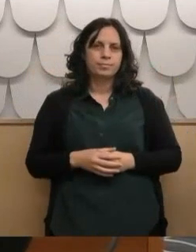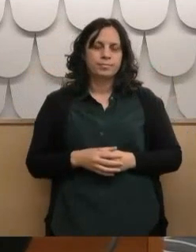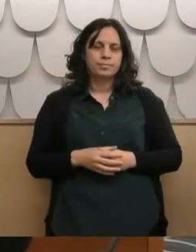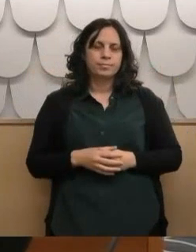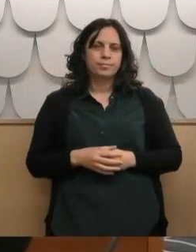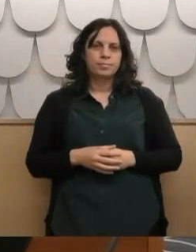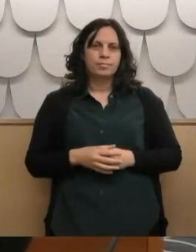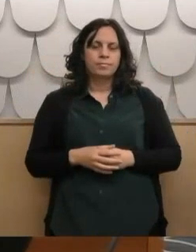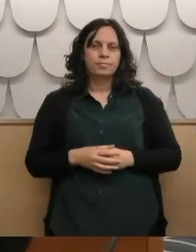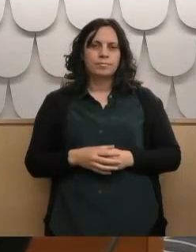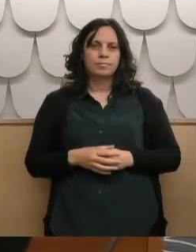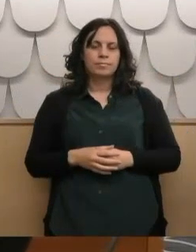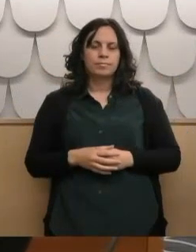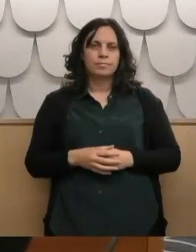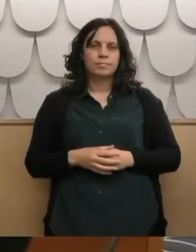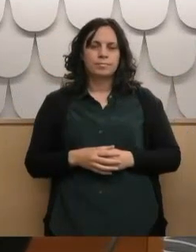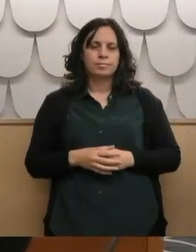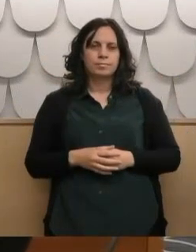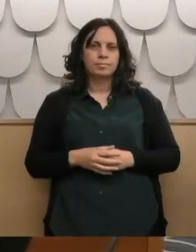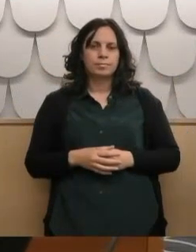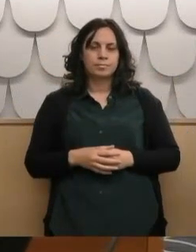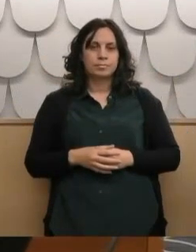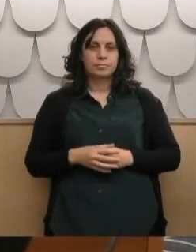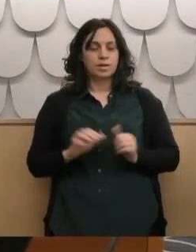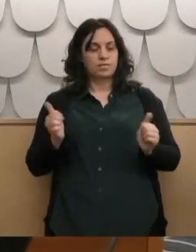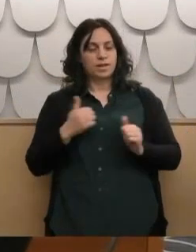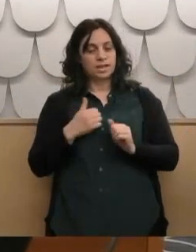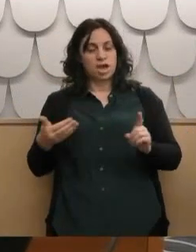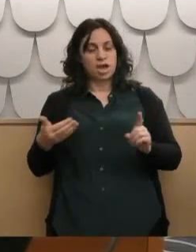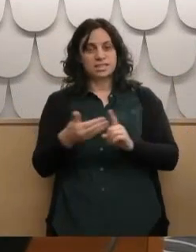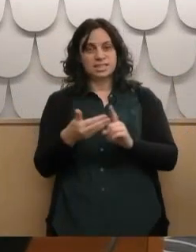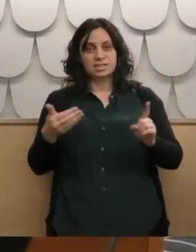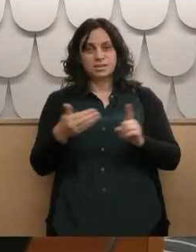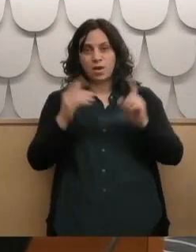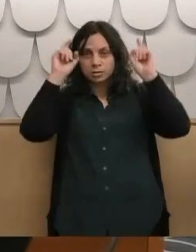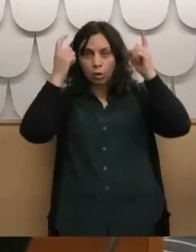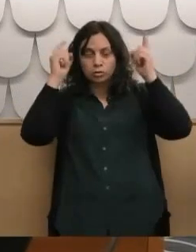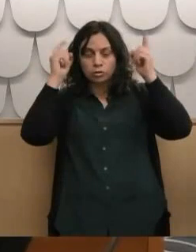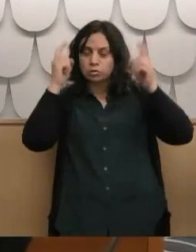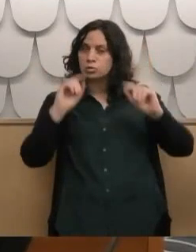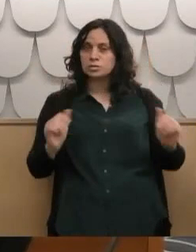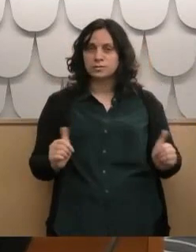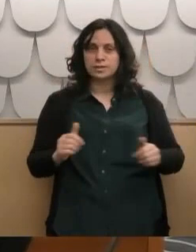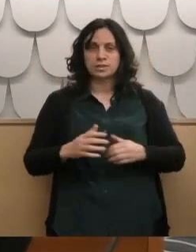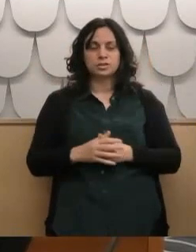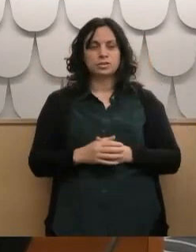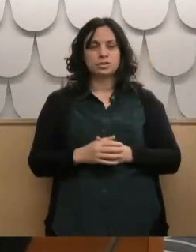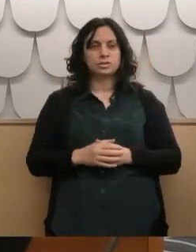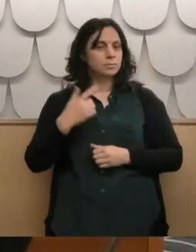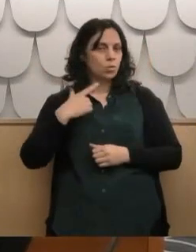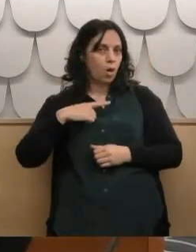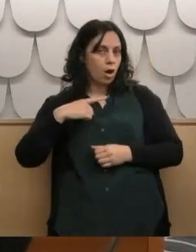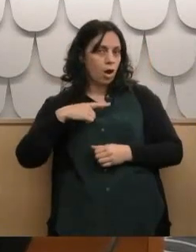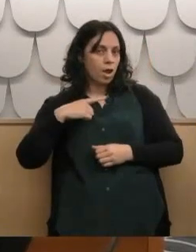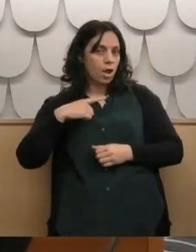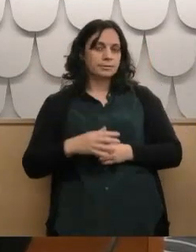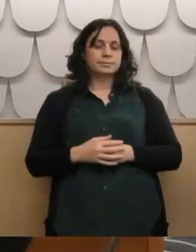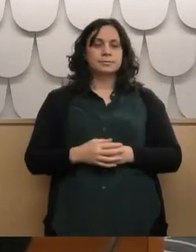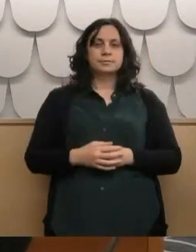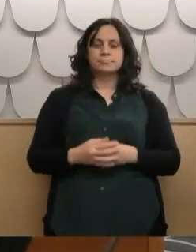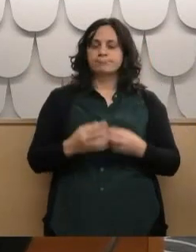We have identified our concerns in the hope that those who are entrusted